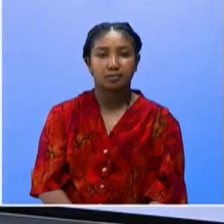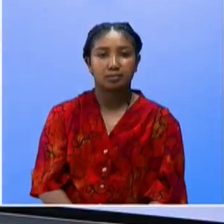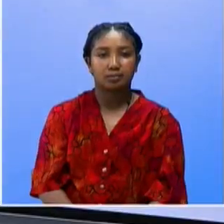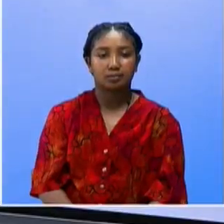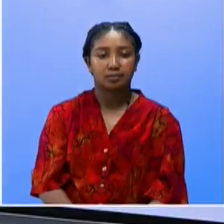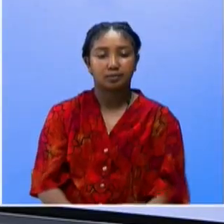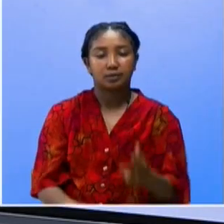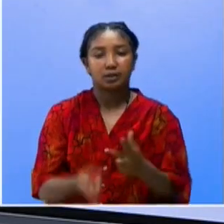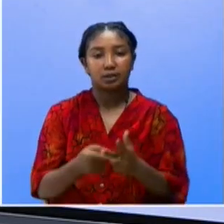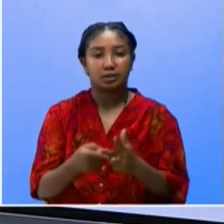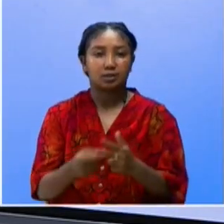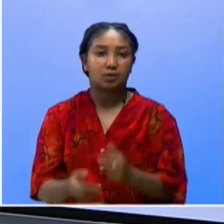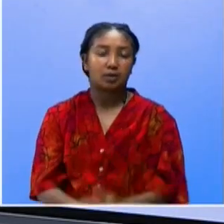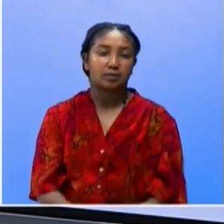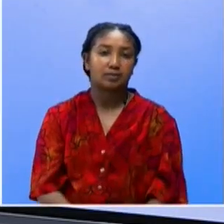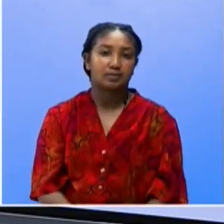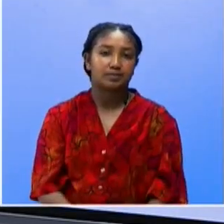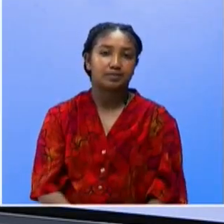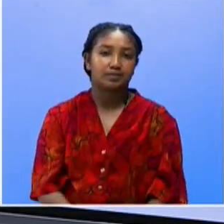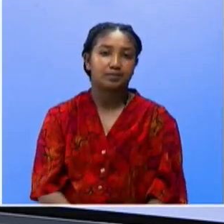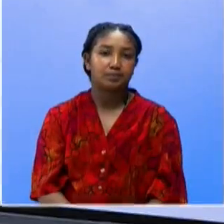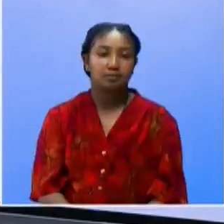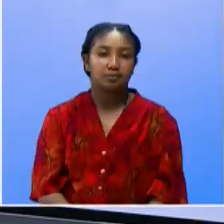The third one,